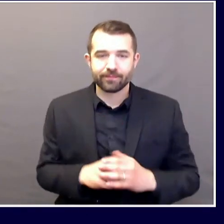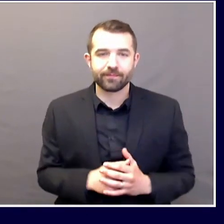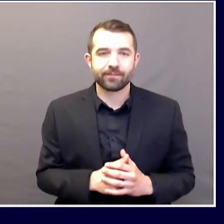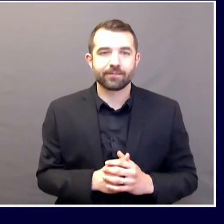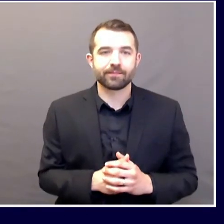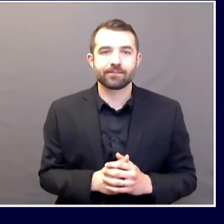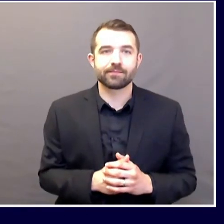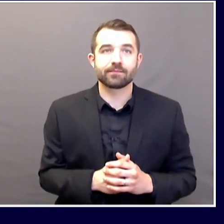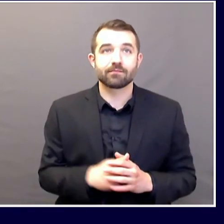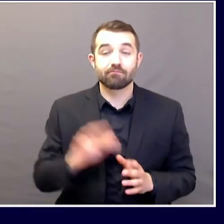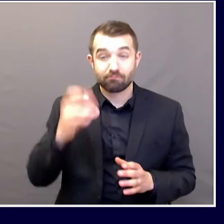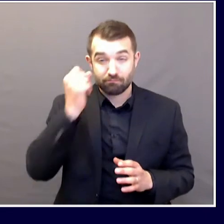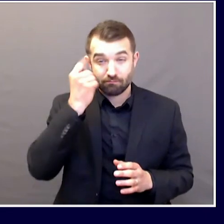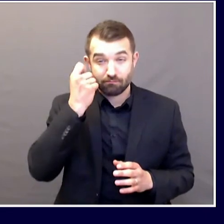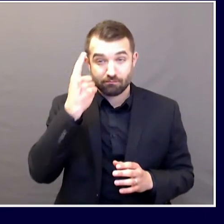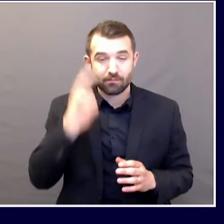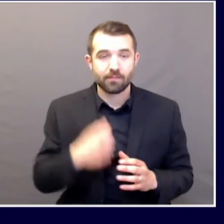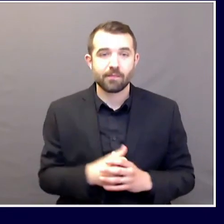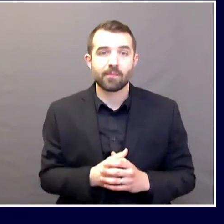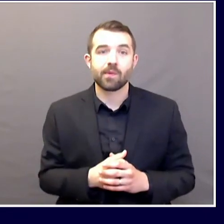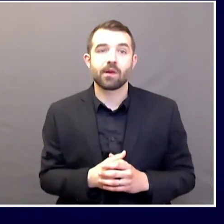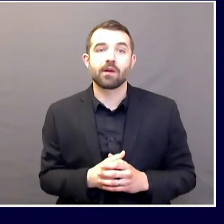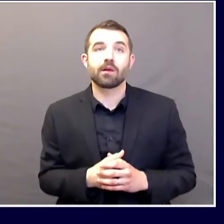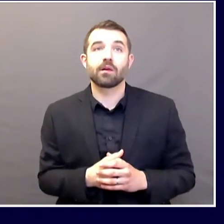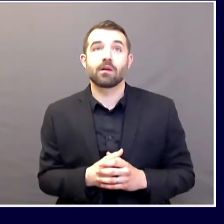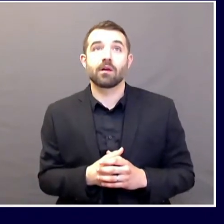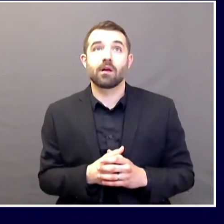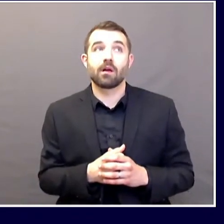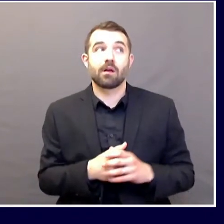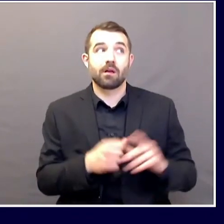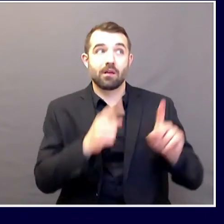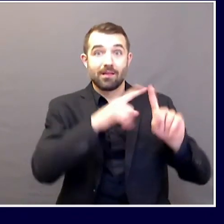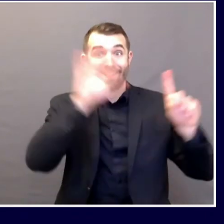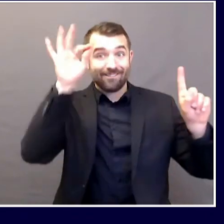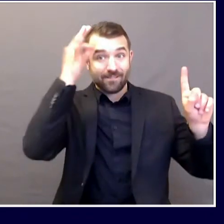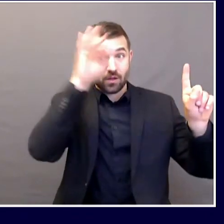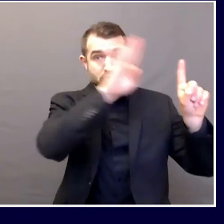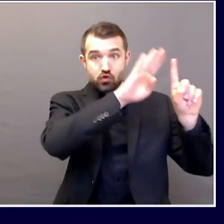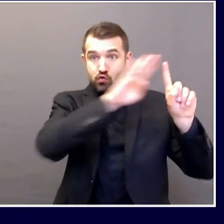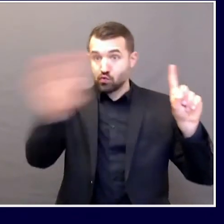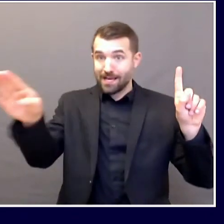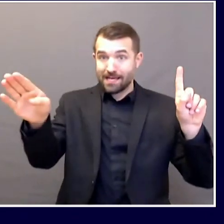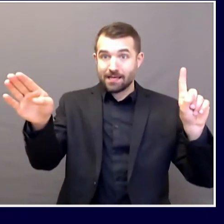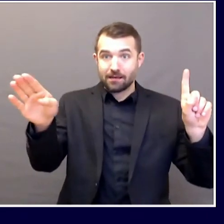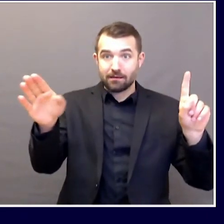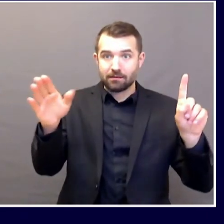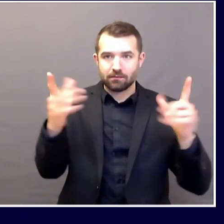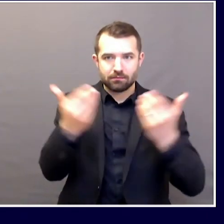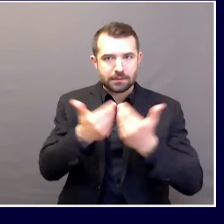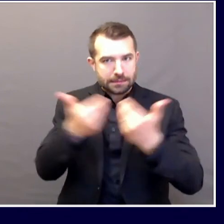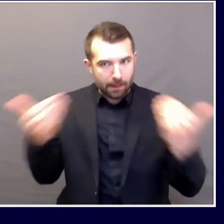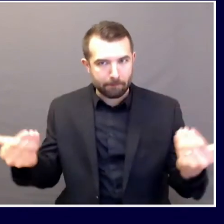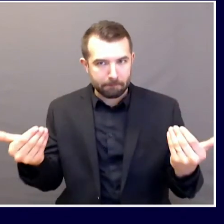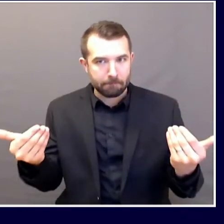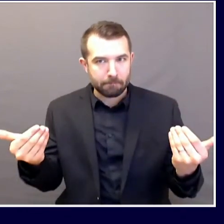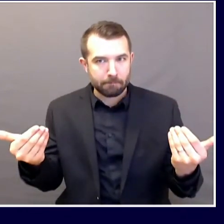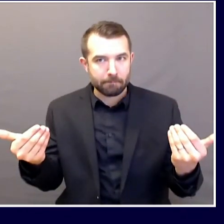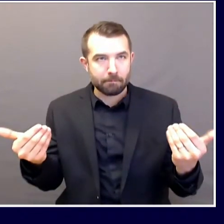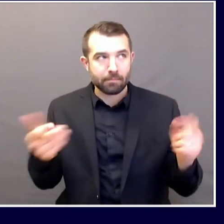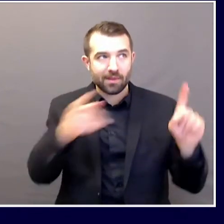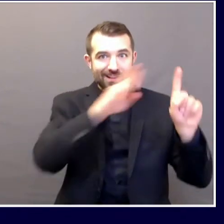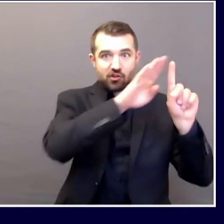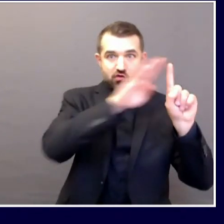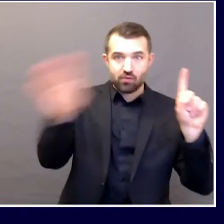be allocations that will be direct from the federal government to, for example, our retail pharmacy partners,